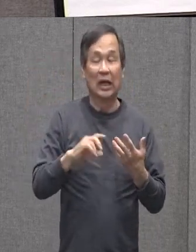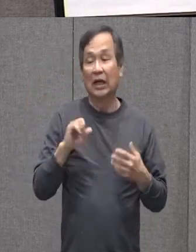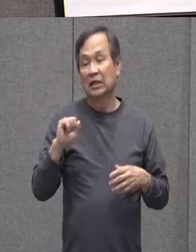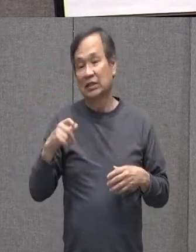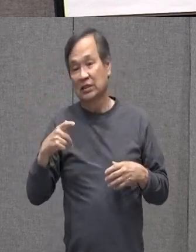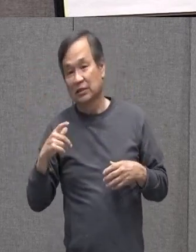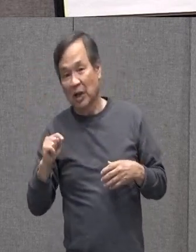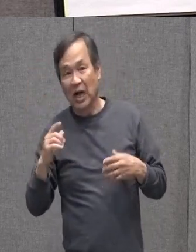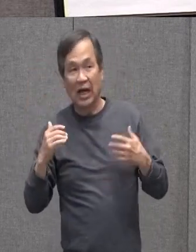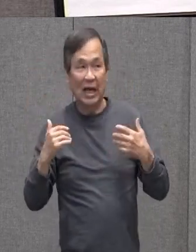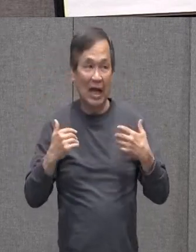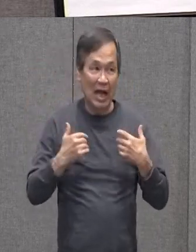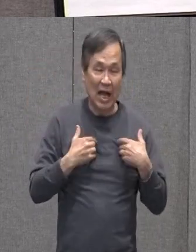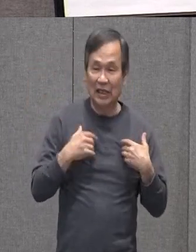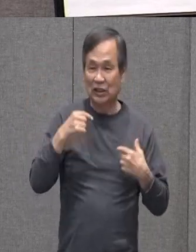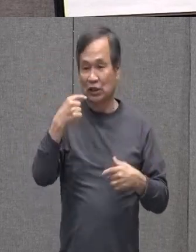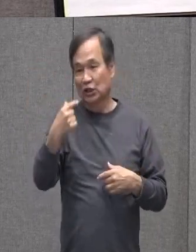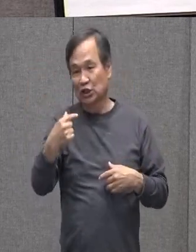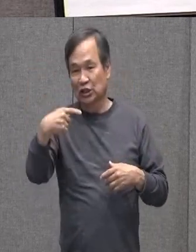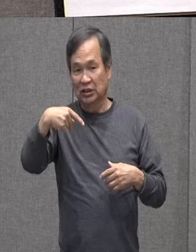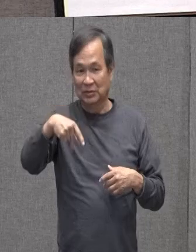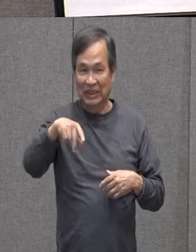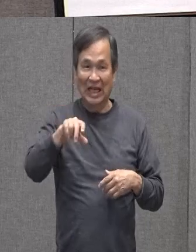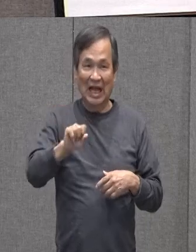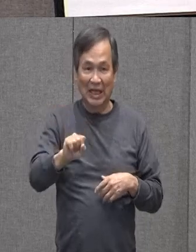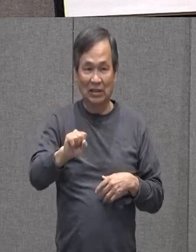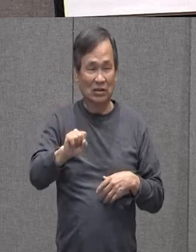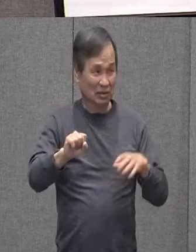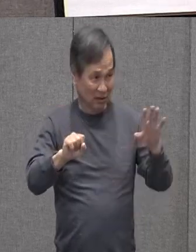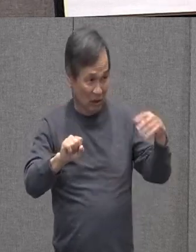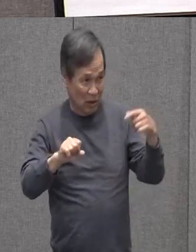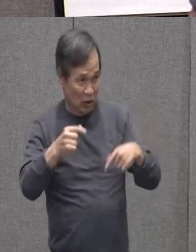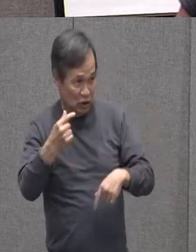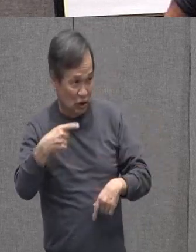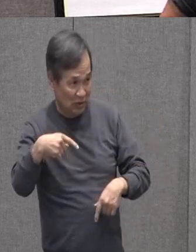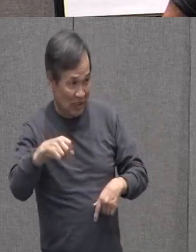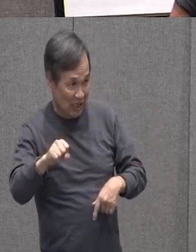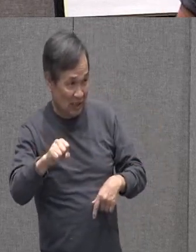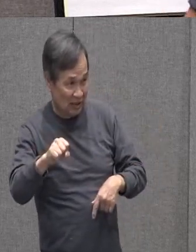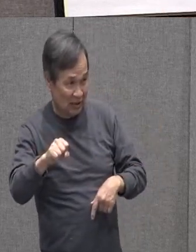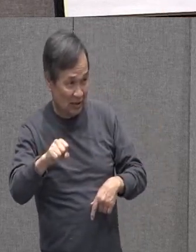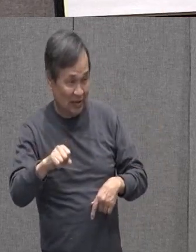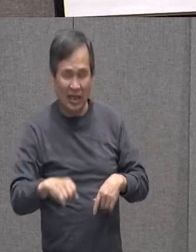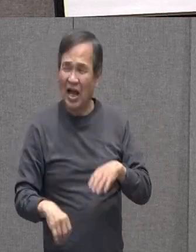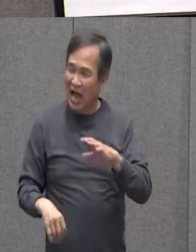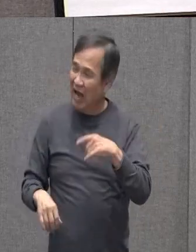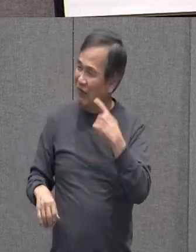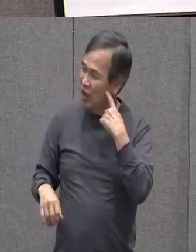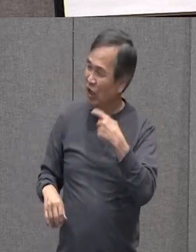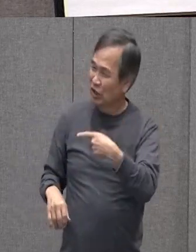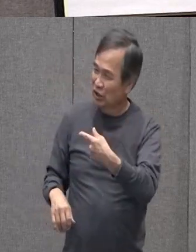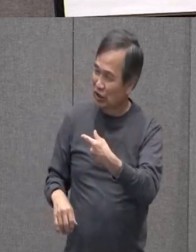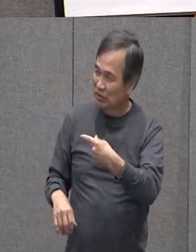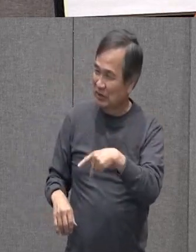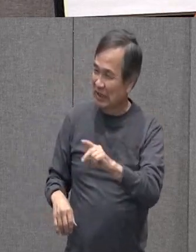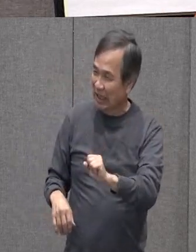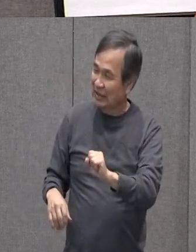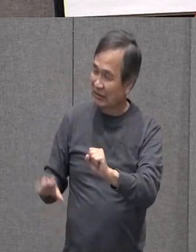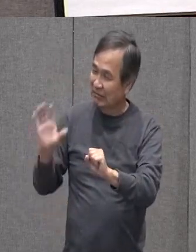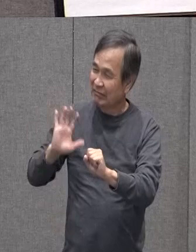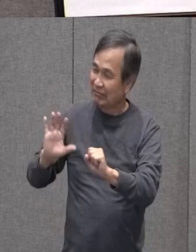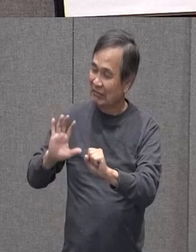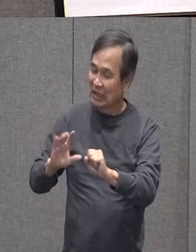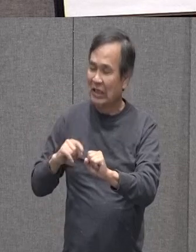this array of sensors a GPS. Wow. You know what a GPS is? GPS. I've heard that word before.